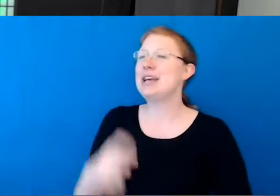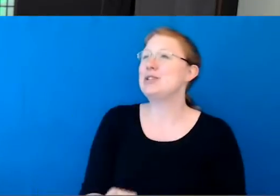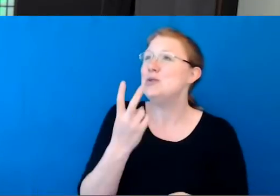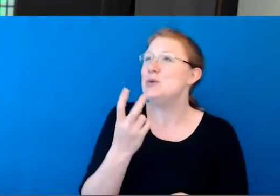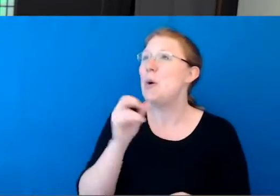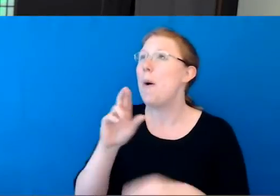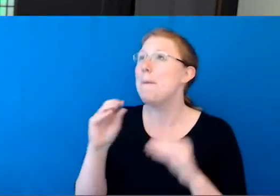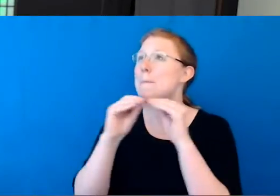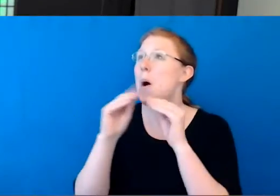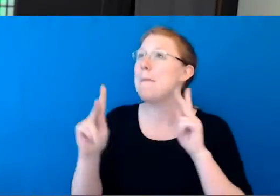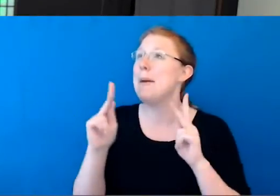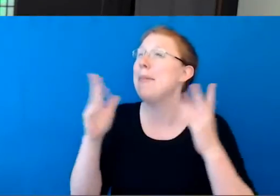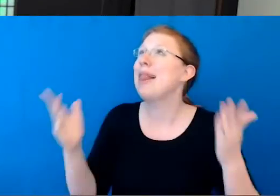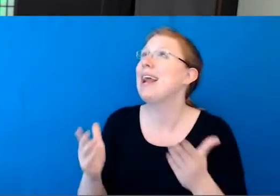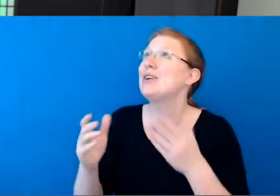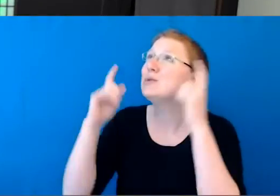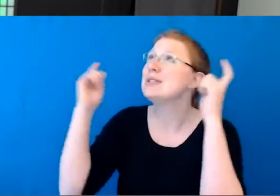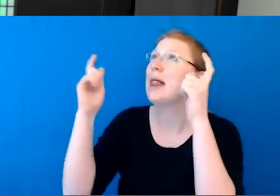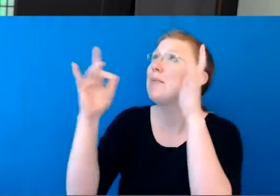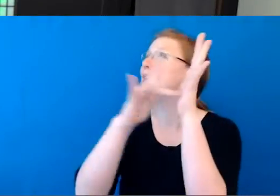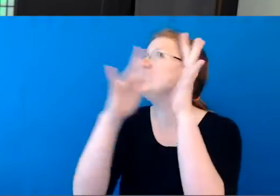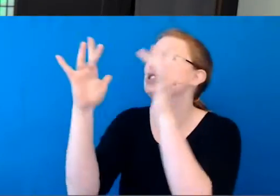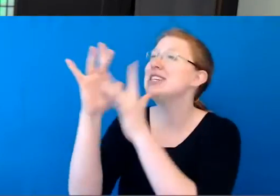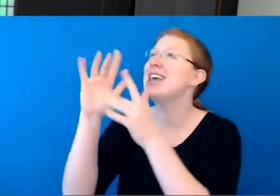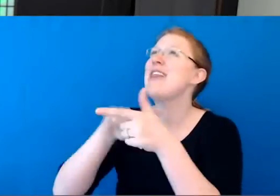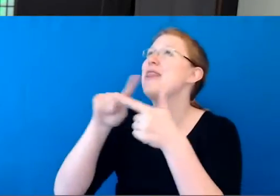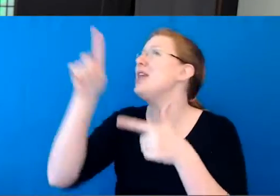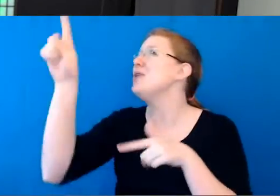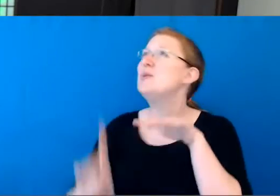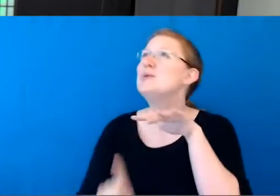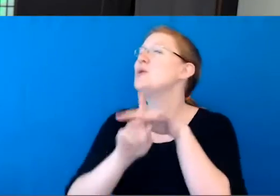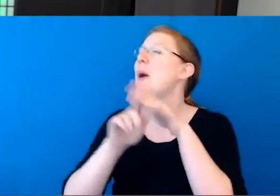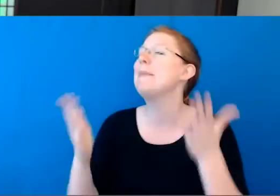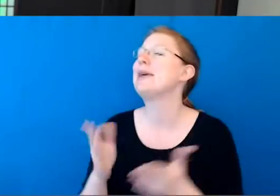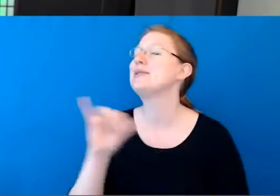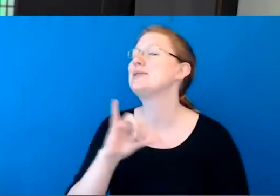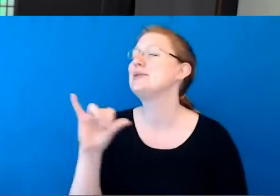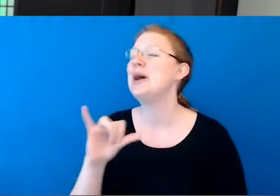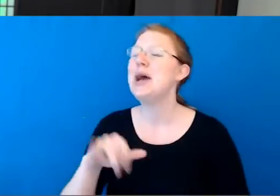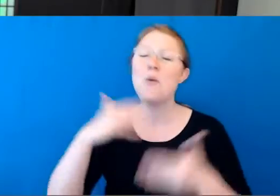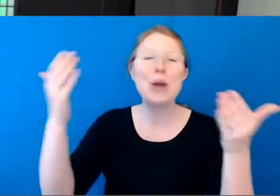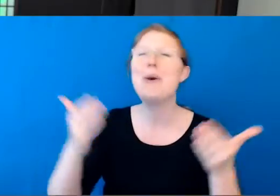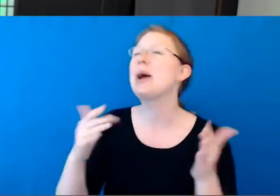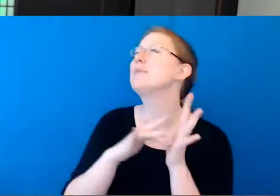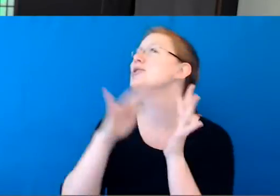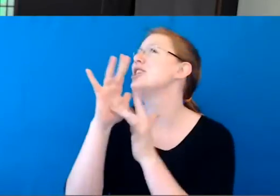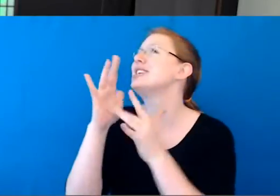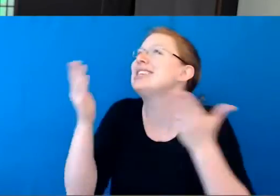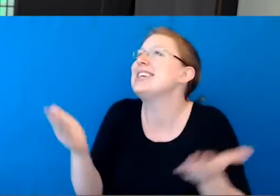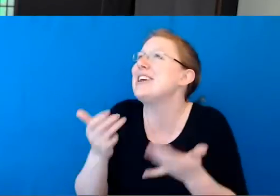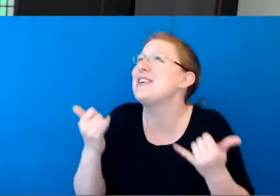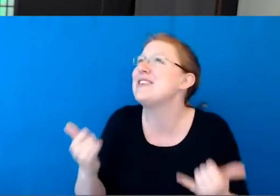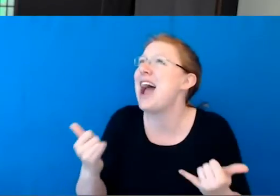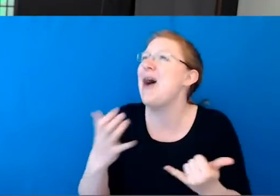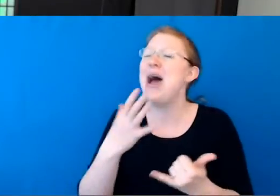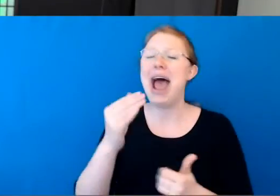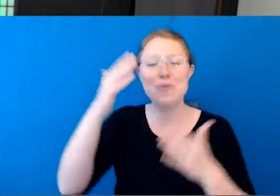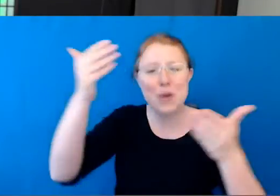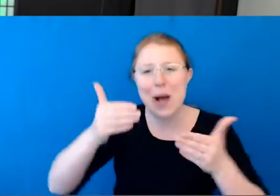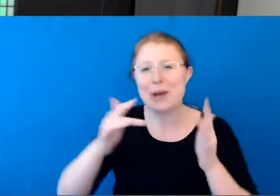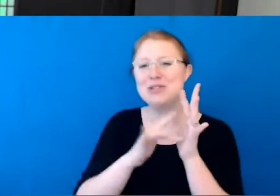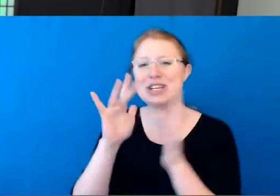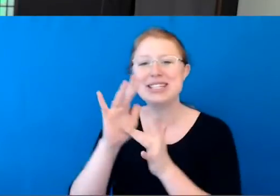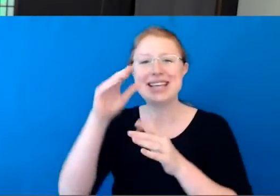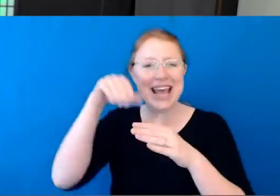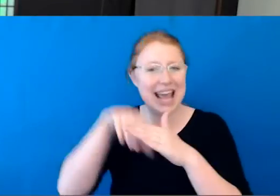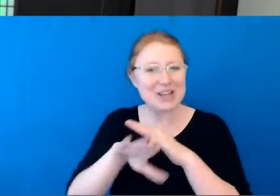So we welcome you here today, Jesus, and we welcome Jesus into the homes of all the people who will be hearing this message in just a couple days. Lord,